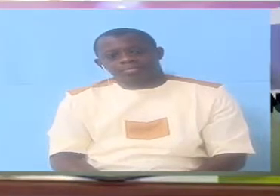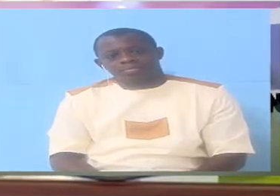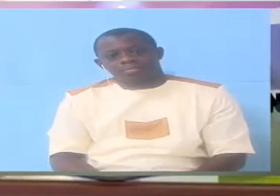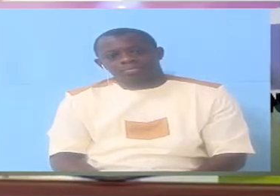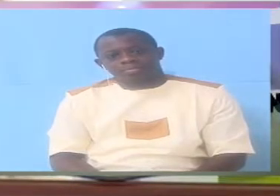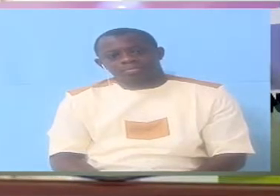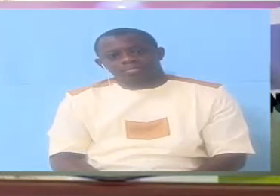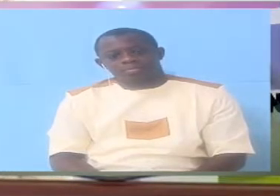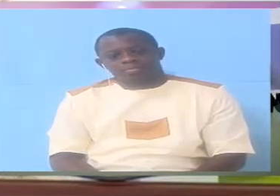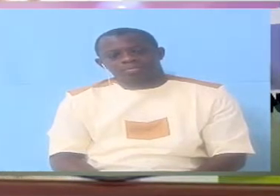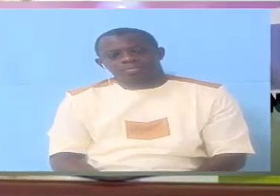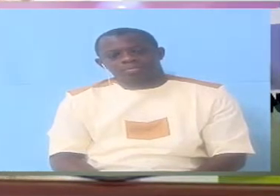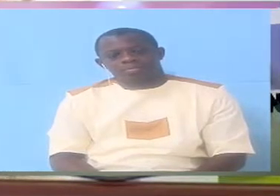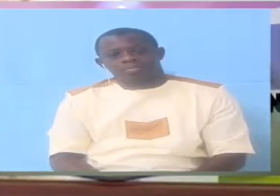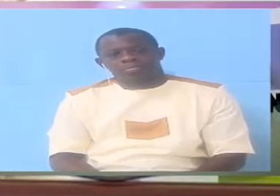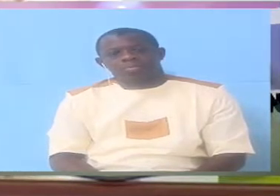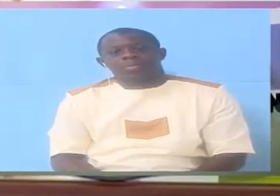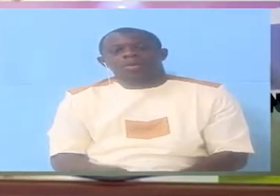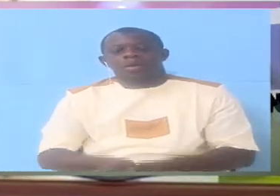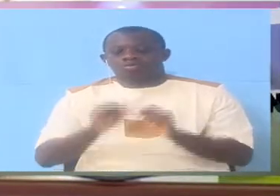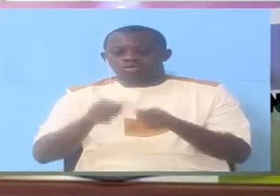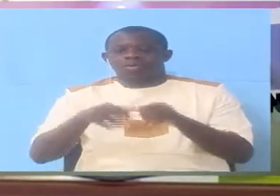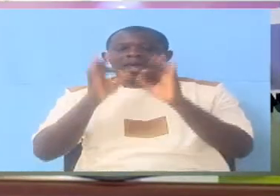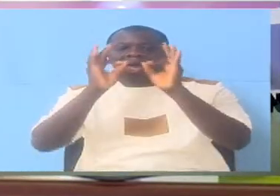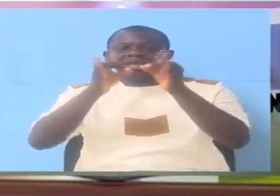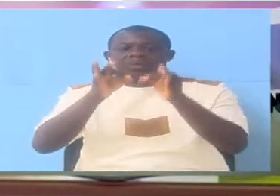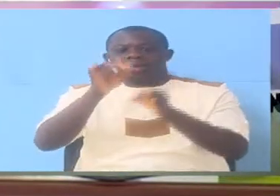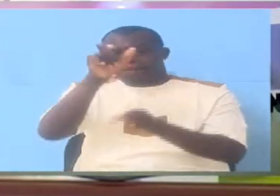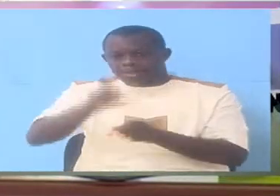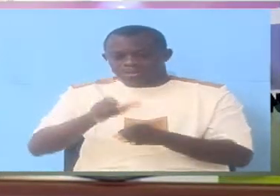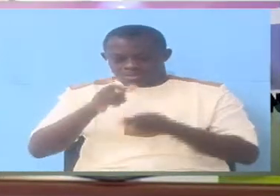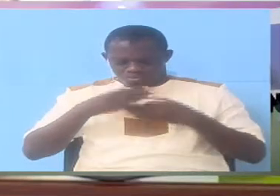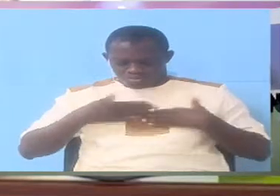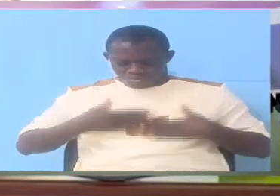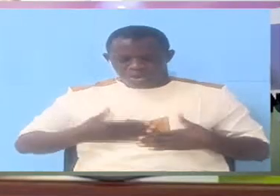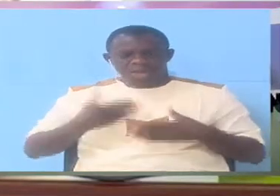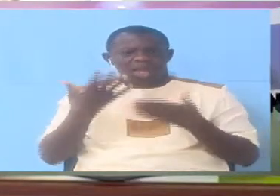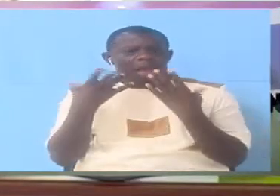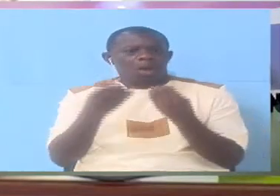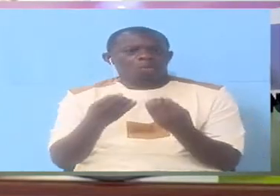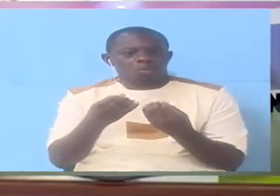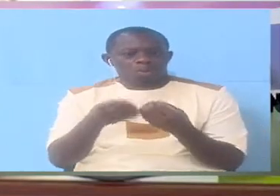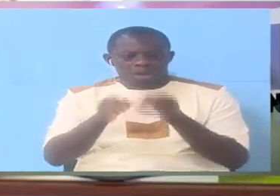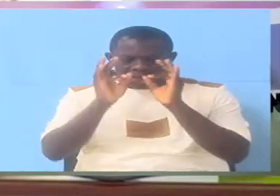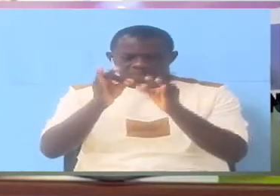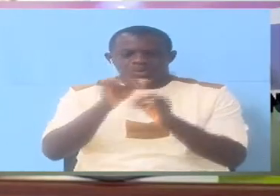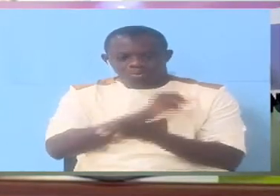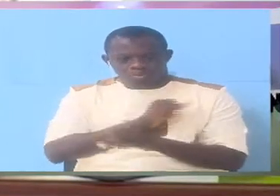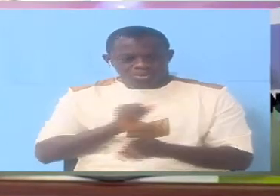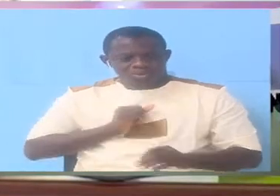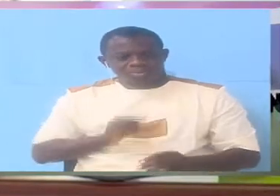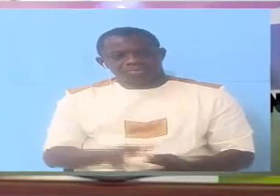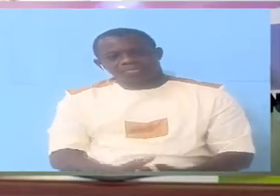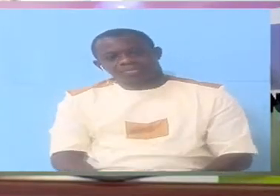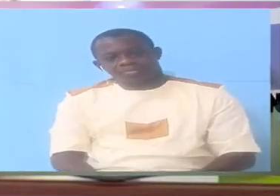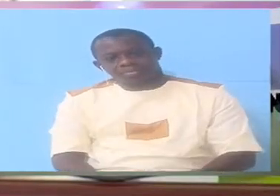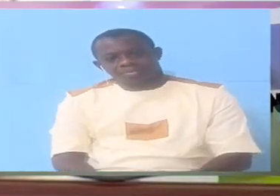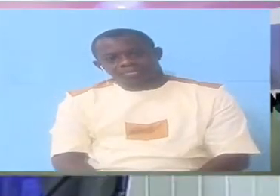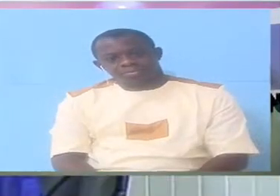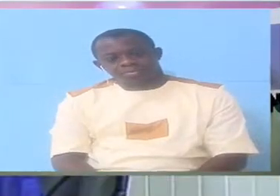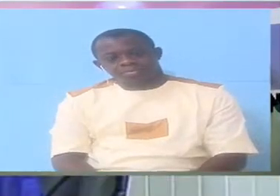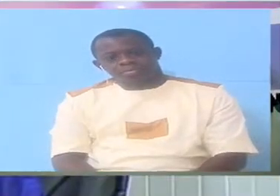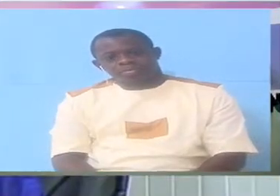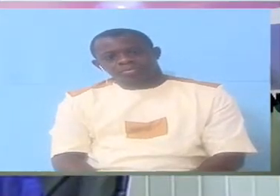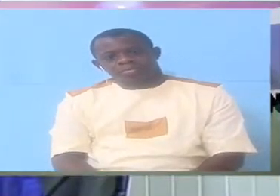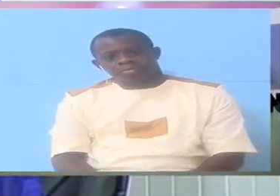Could you give us his physical description of him? Ning atenye mare ni memu kausu kamare ka me bombarde ala moya ni foi sa